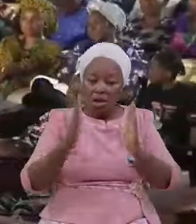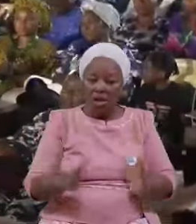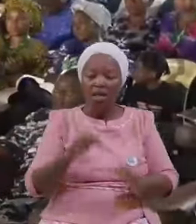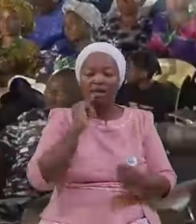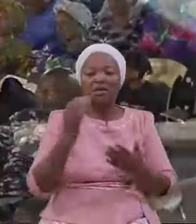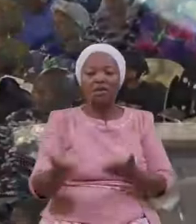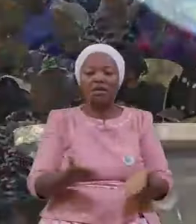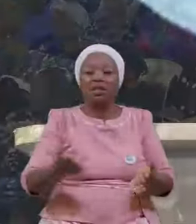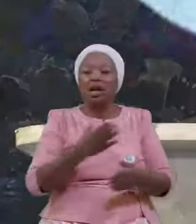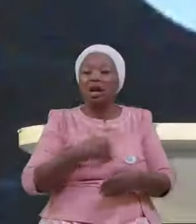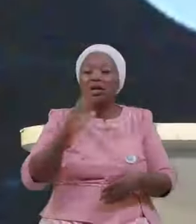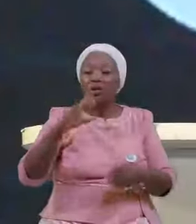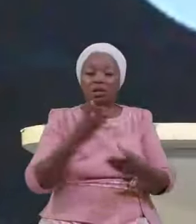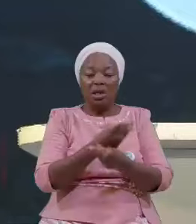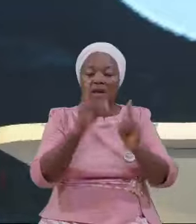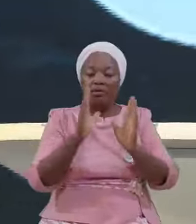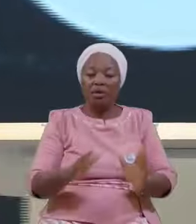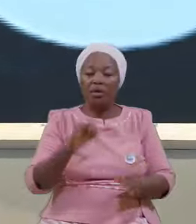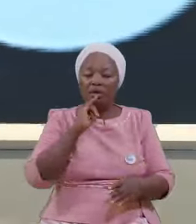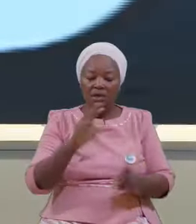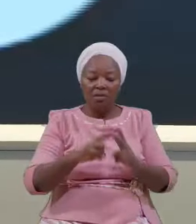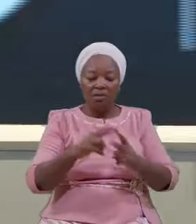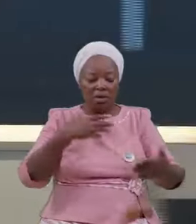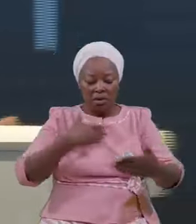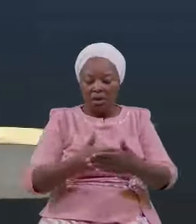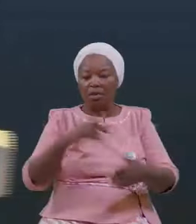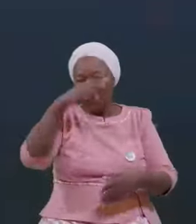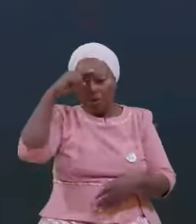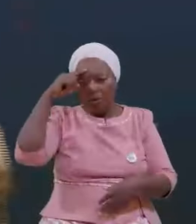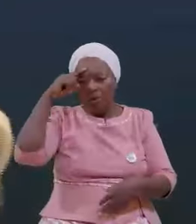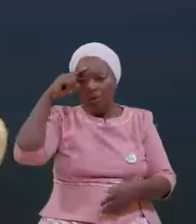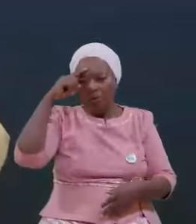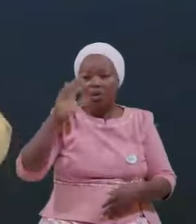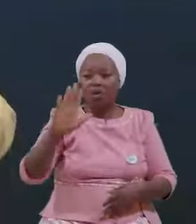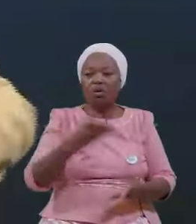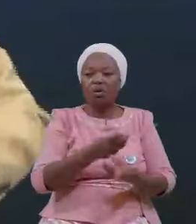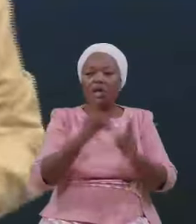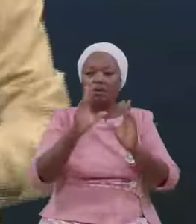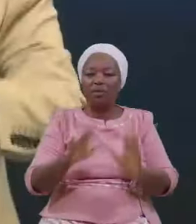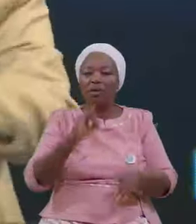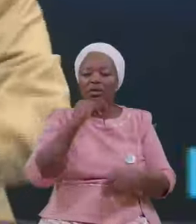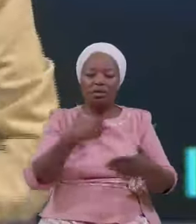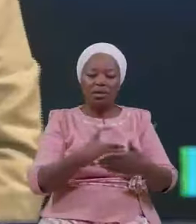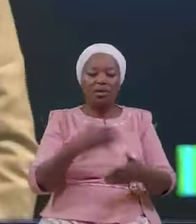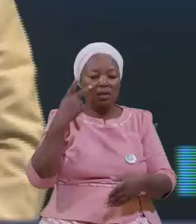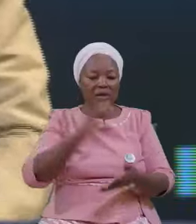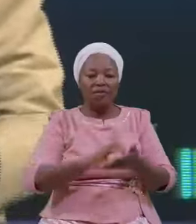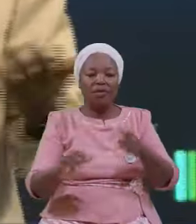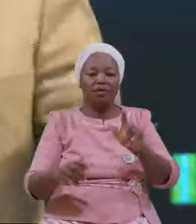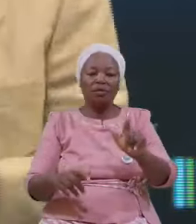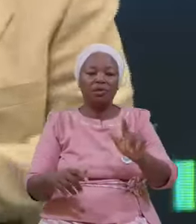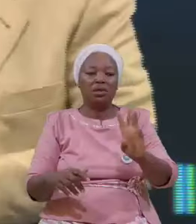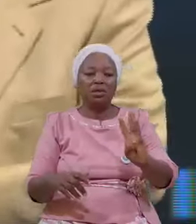your deliverance is so near. Because your deliverer is near. Look at verse 26. Verse